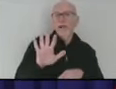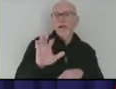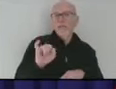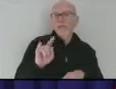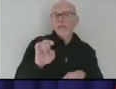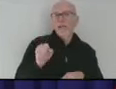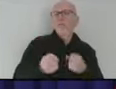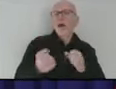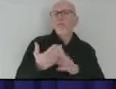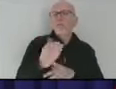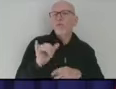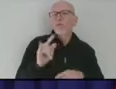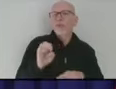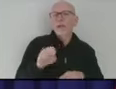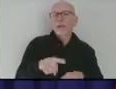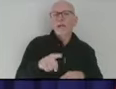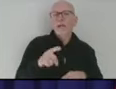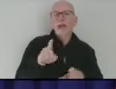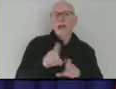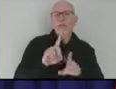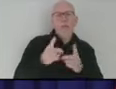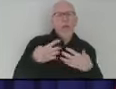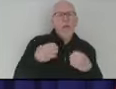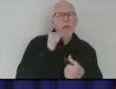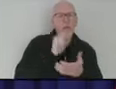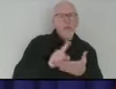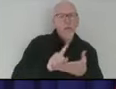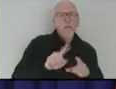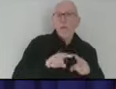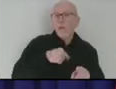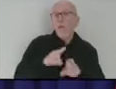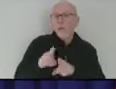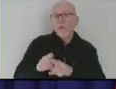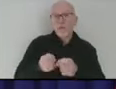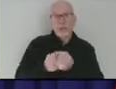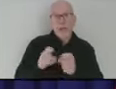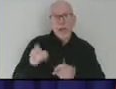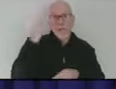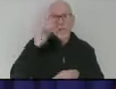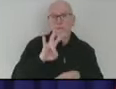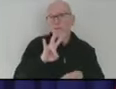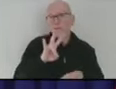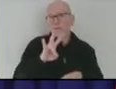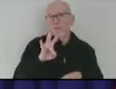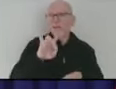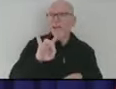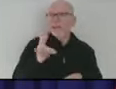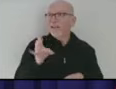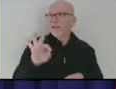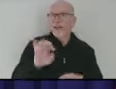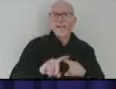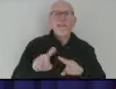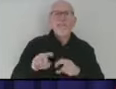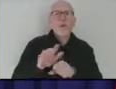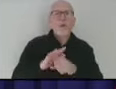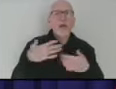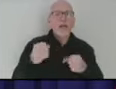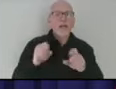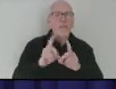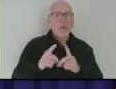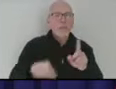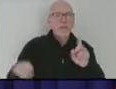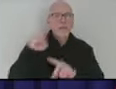just as the Department of Health every week. But we also are supporting, as you know, 78 or 79 different local health department sites across